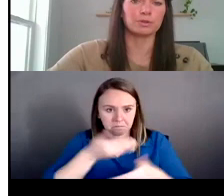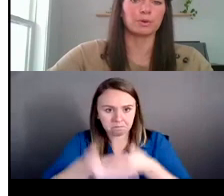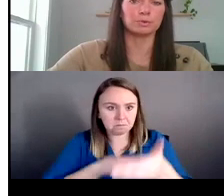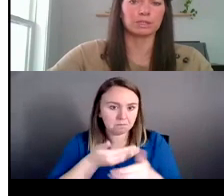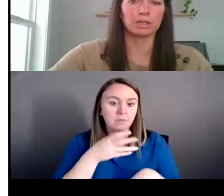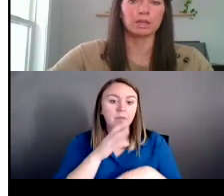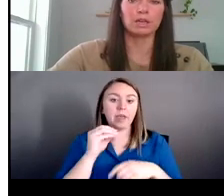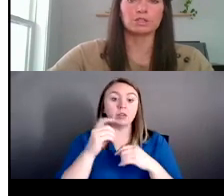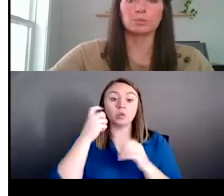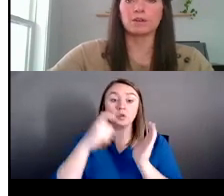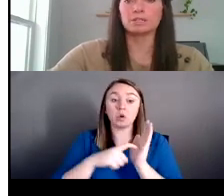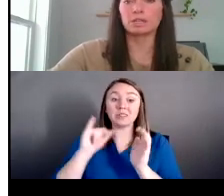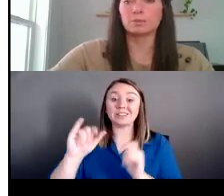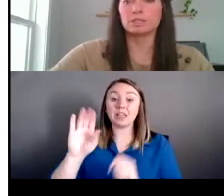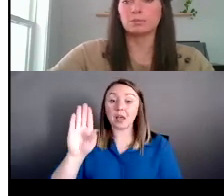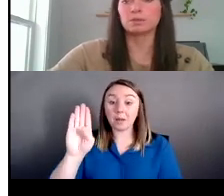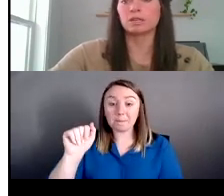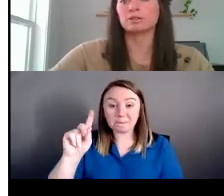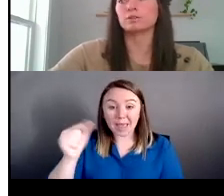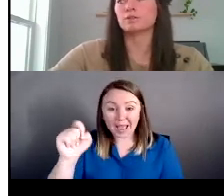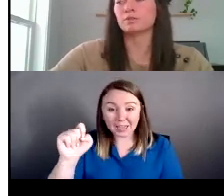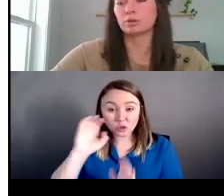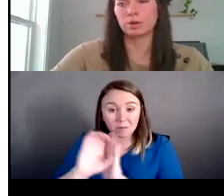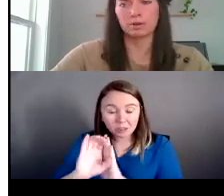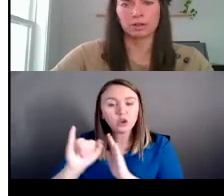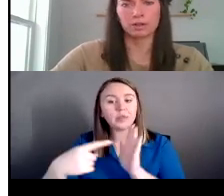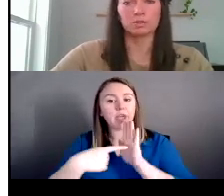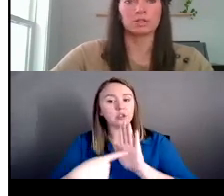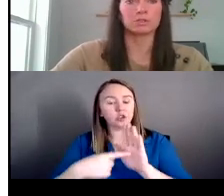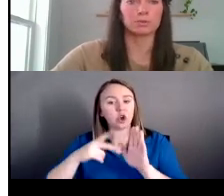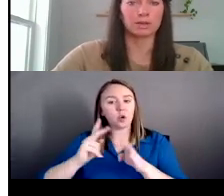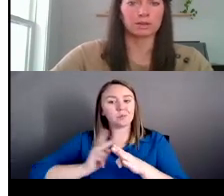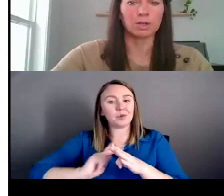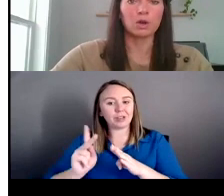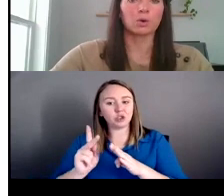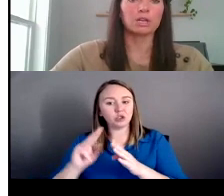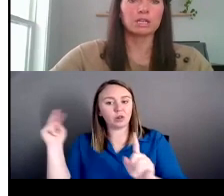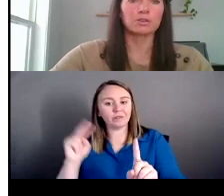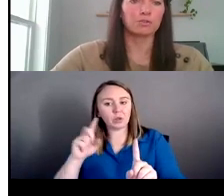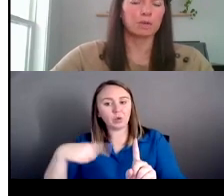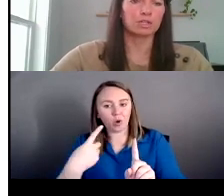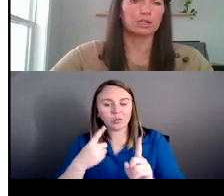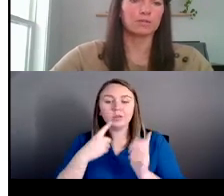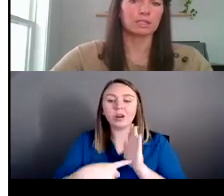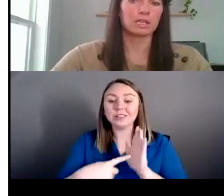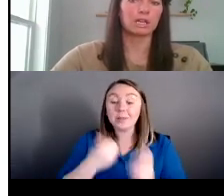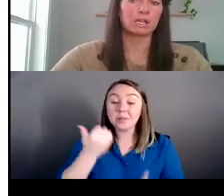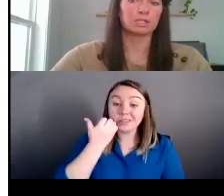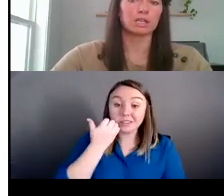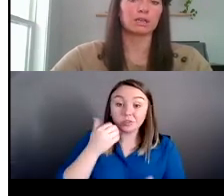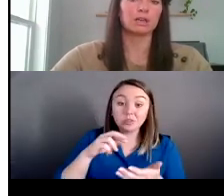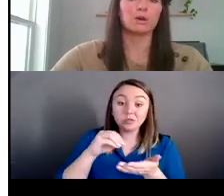professional view only. So private documents typically include those fingerprint records or dental records, or any other information that the